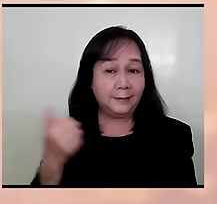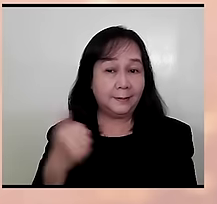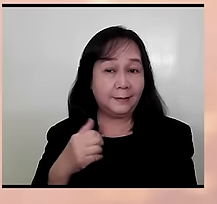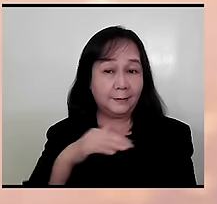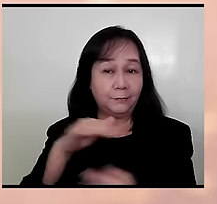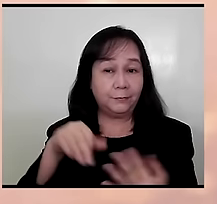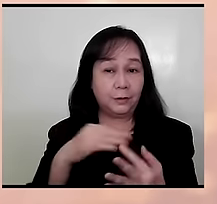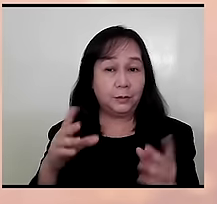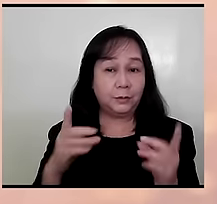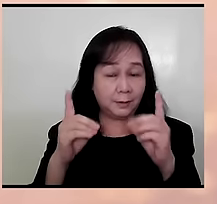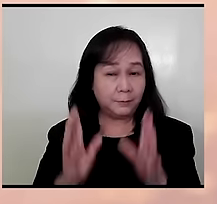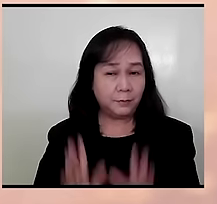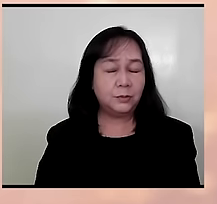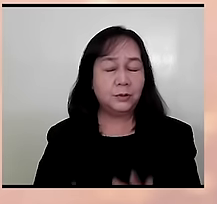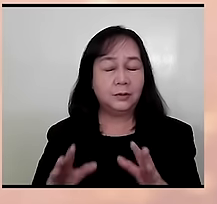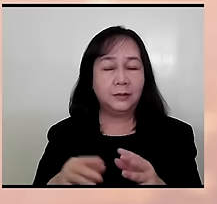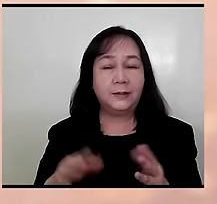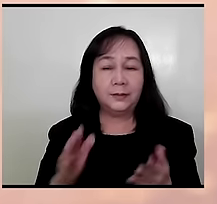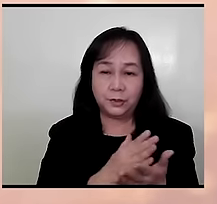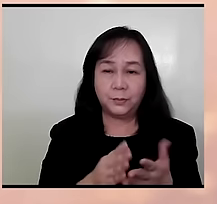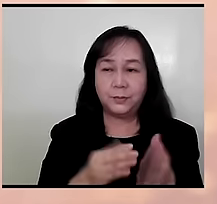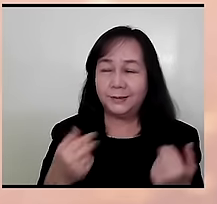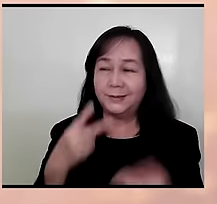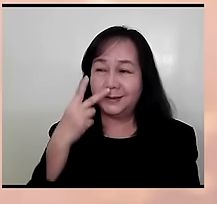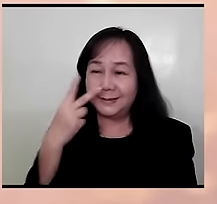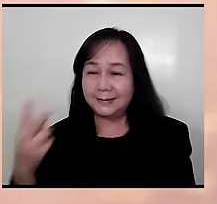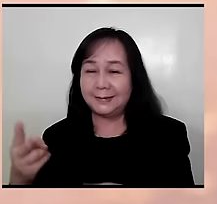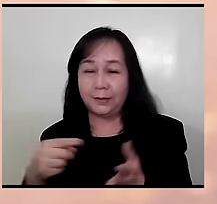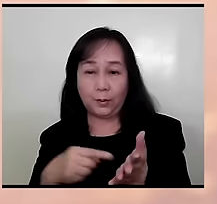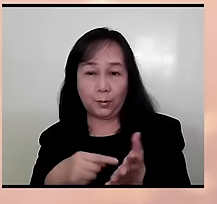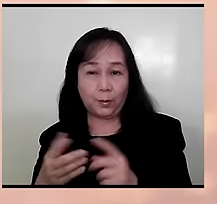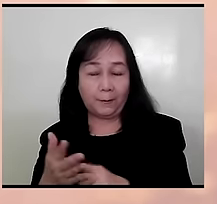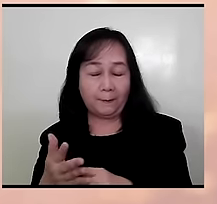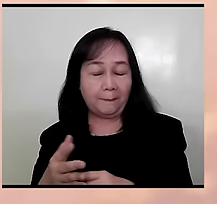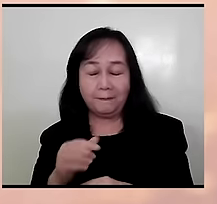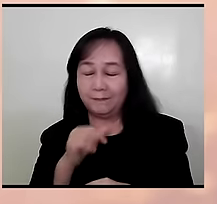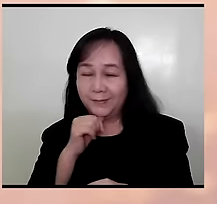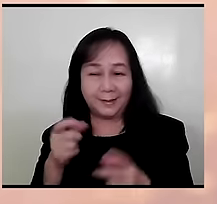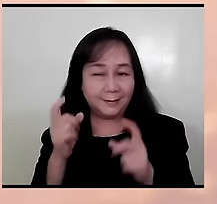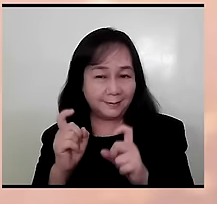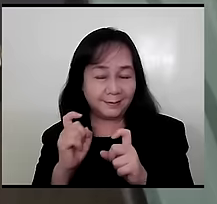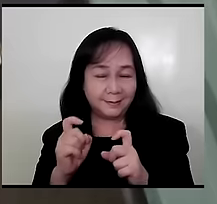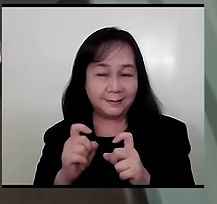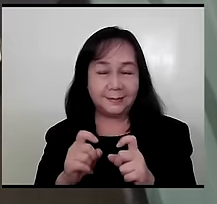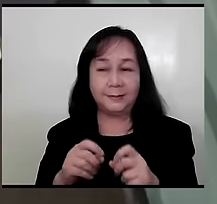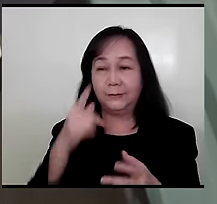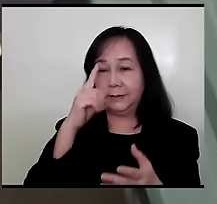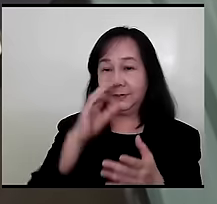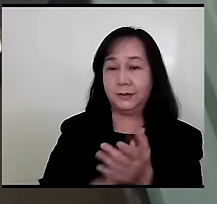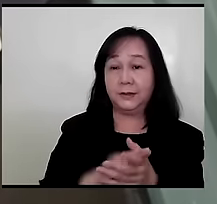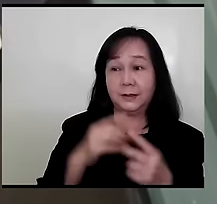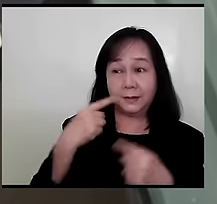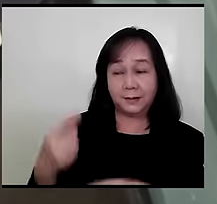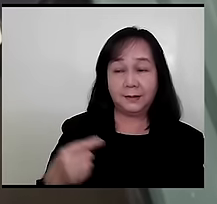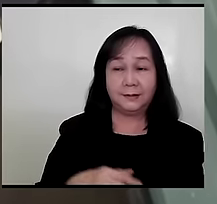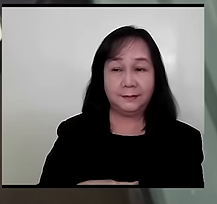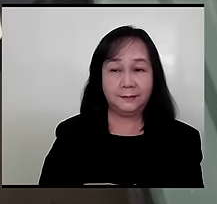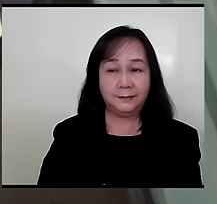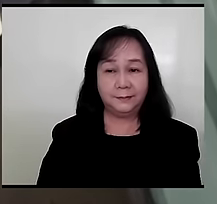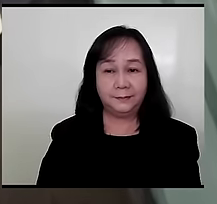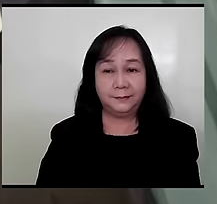him that they have seen the Lord, he did not easily believe them, saying,